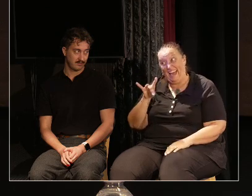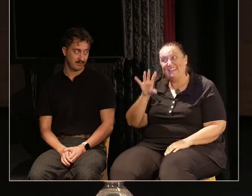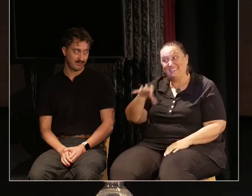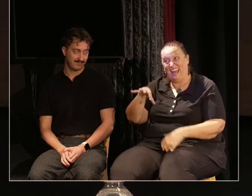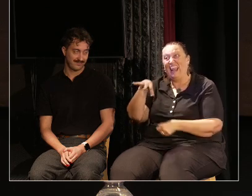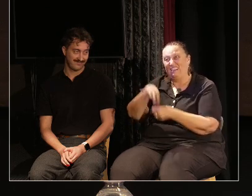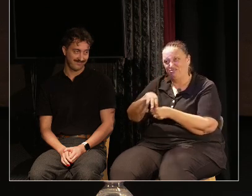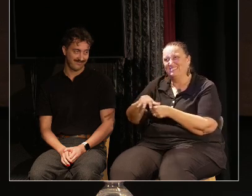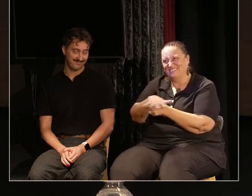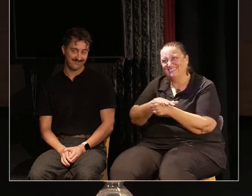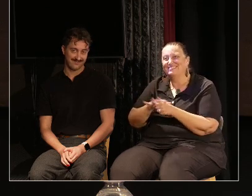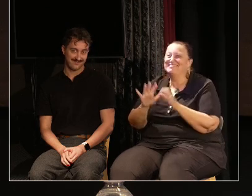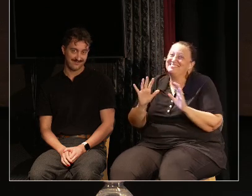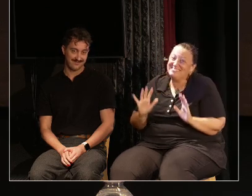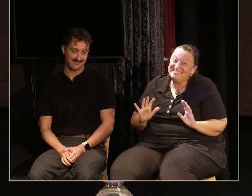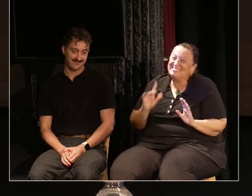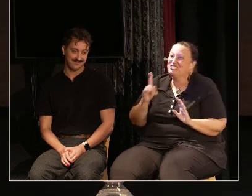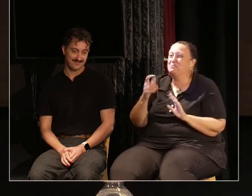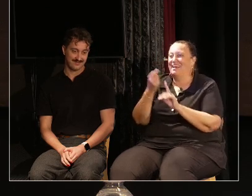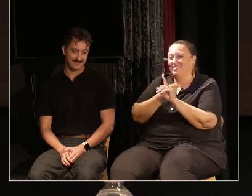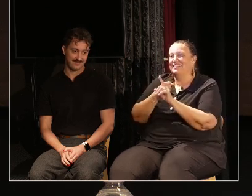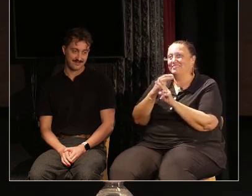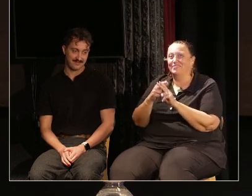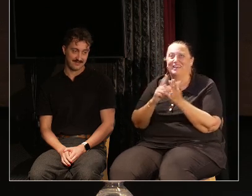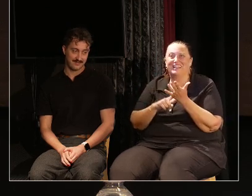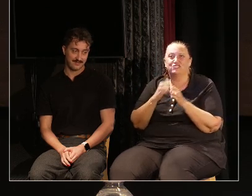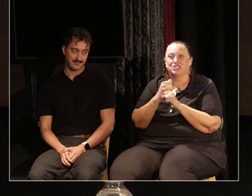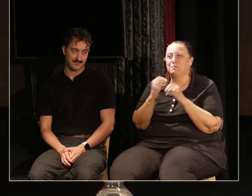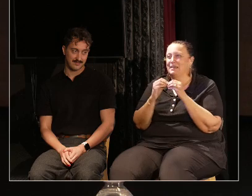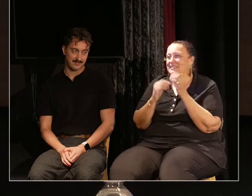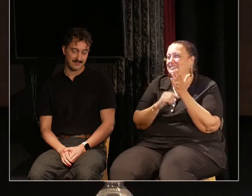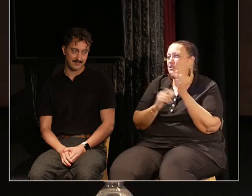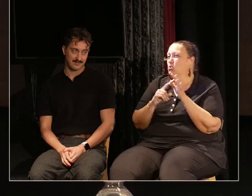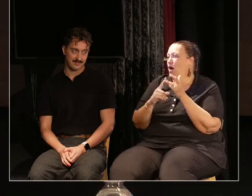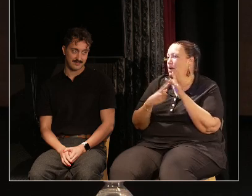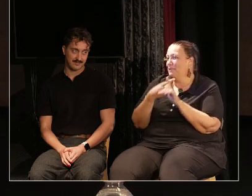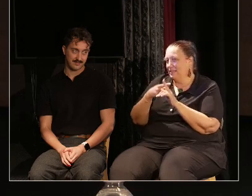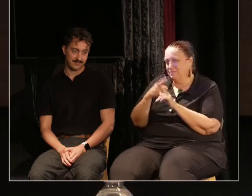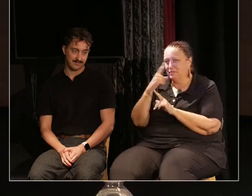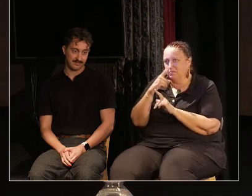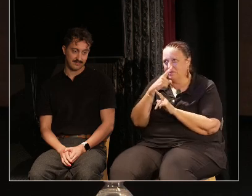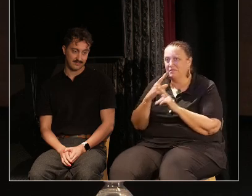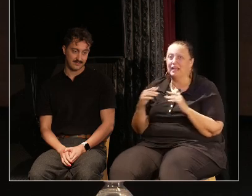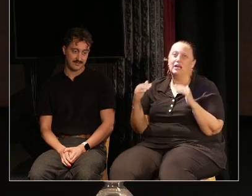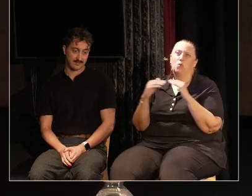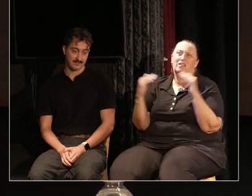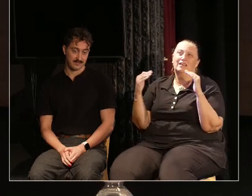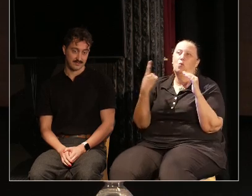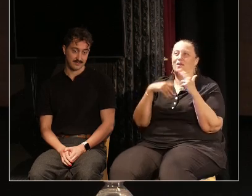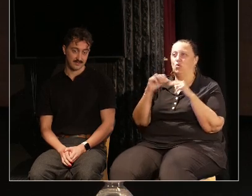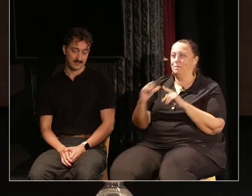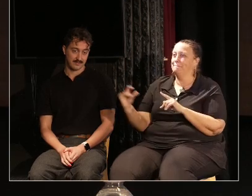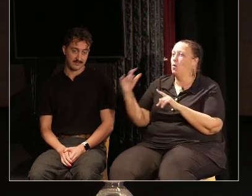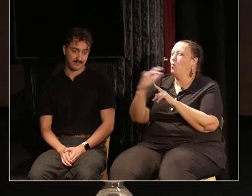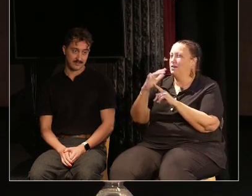in the country, and has made advocating for LGBTQIA plus people equality one of her defining priorities.